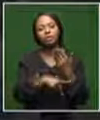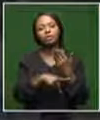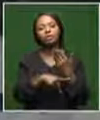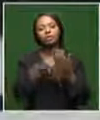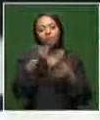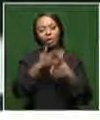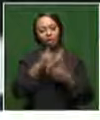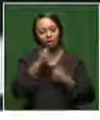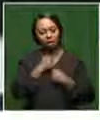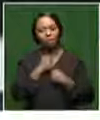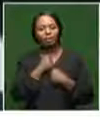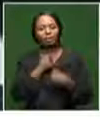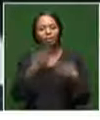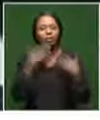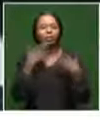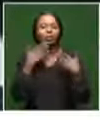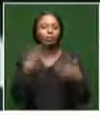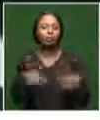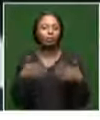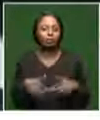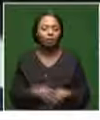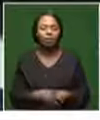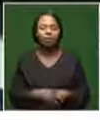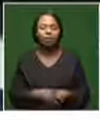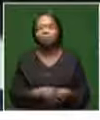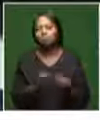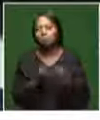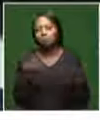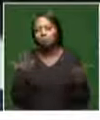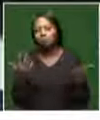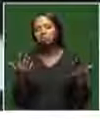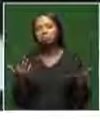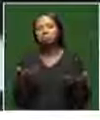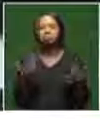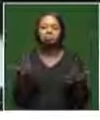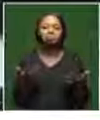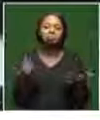So and word of mouth, I do have